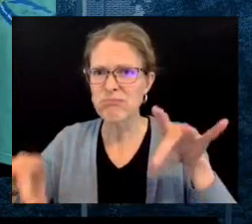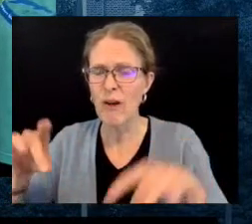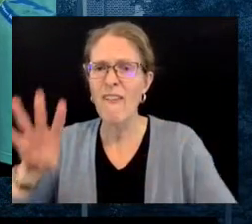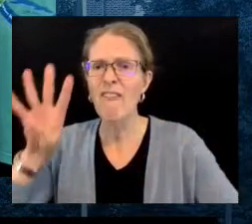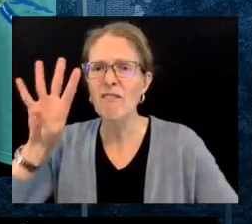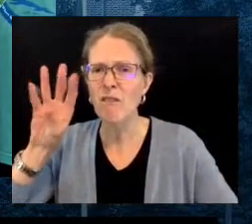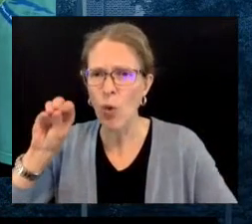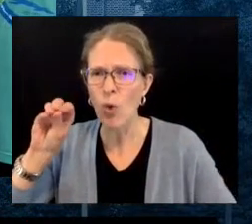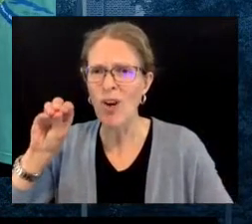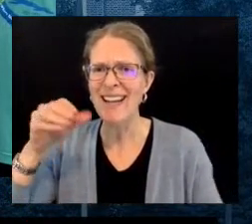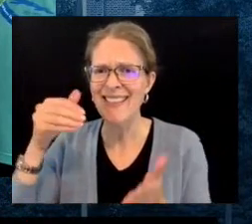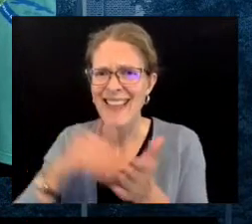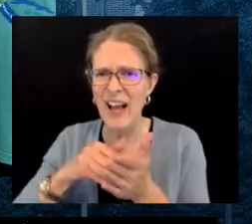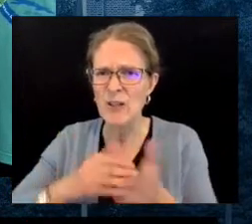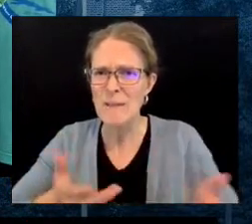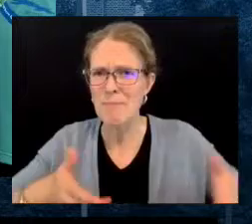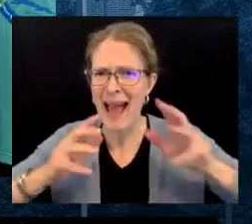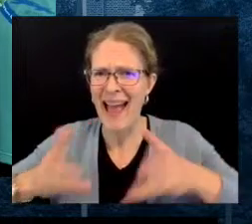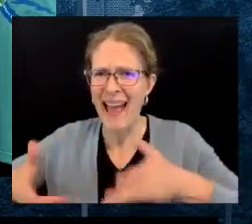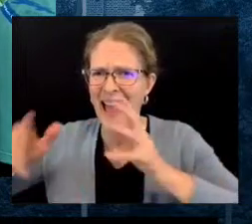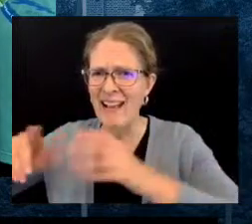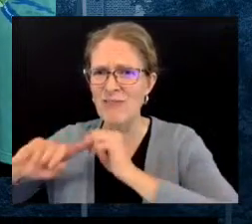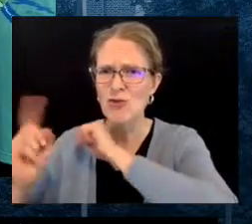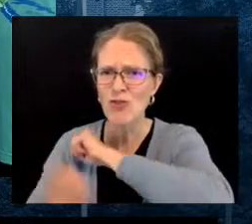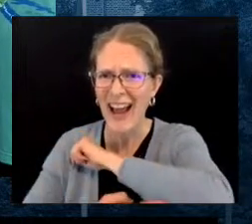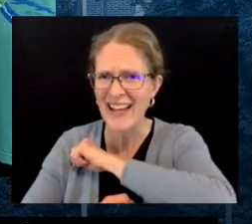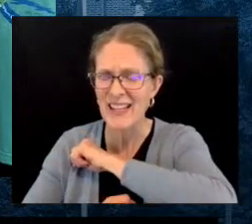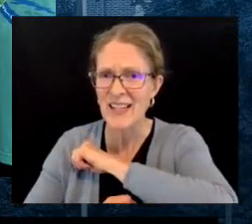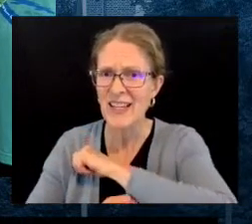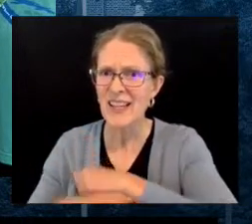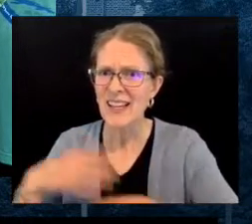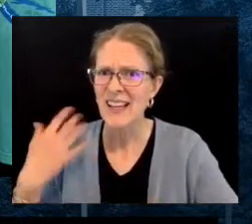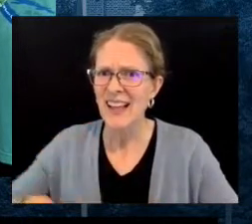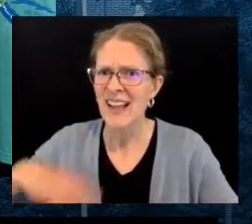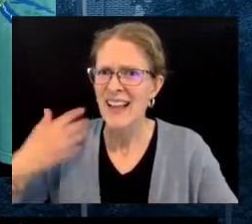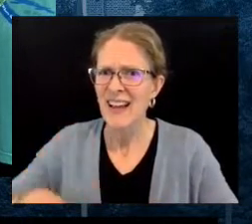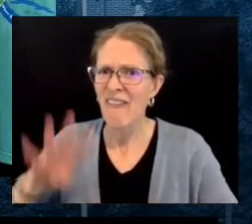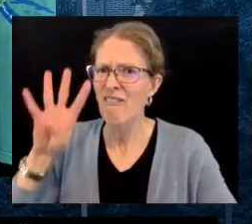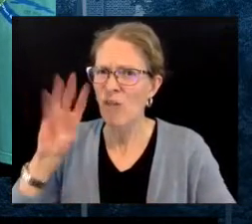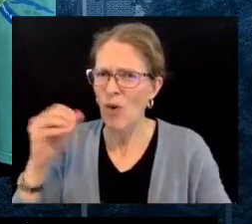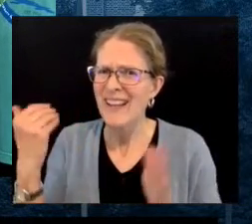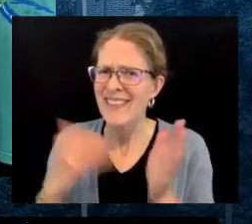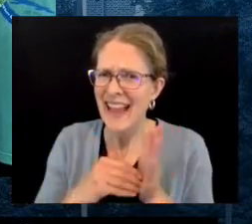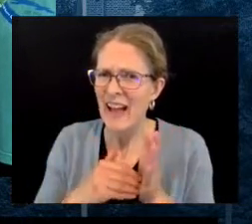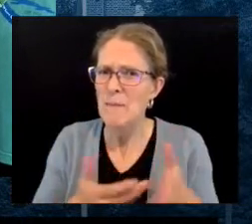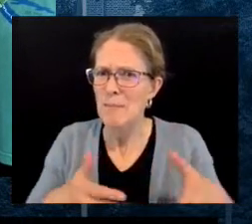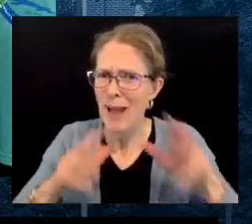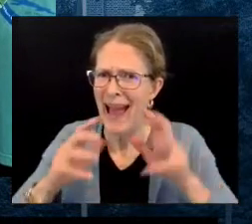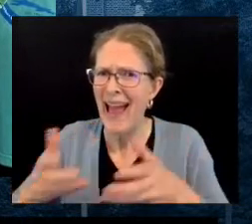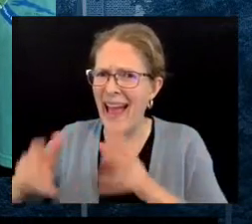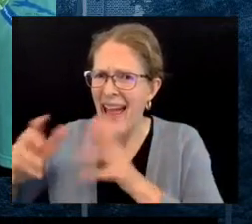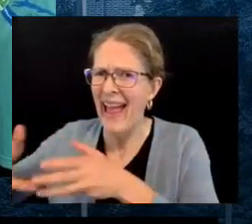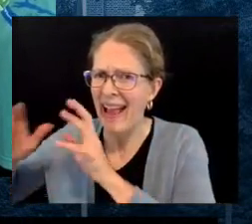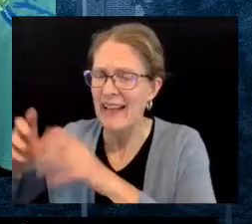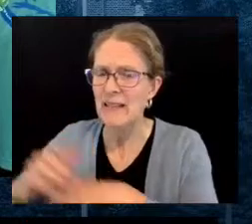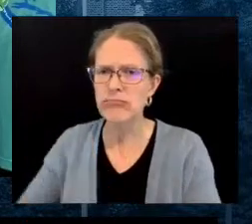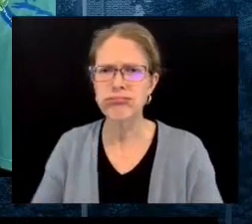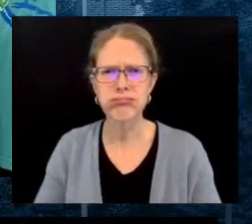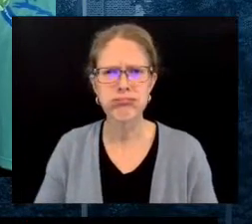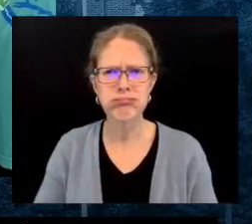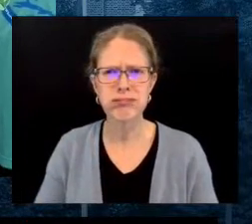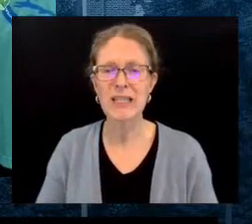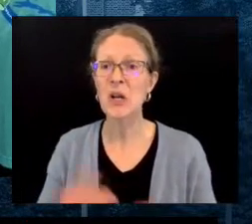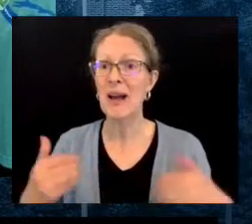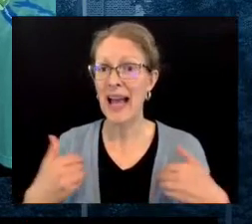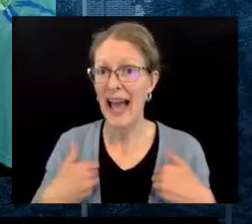trash along our roads. Isn't that 40,000 bags of trash? So having eco teams and having